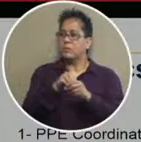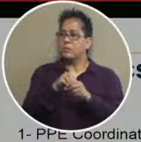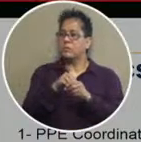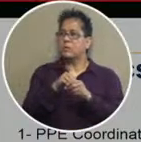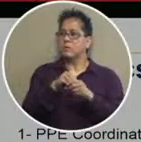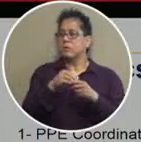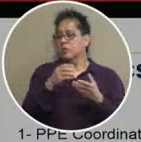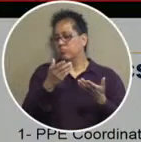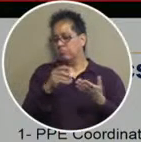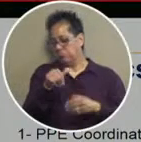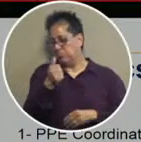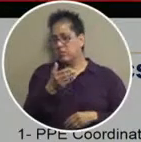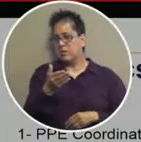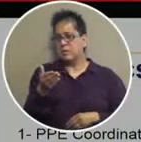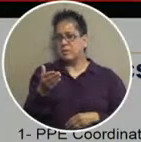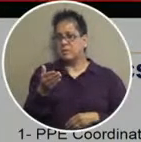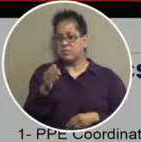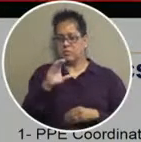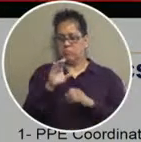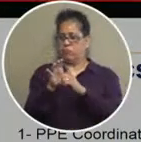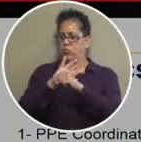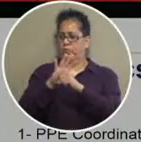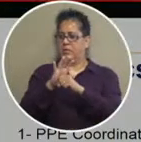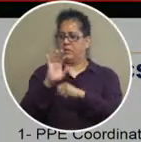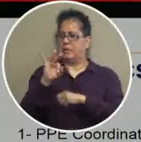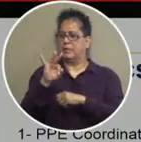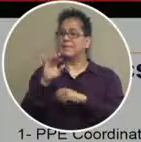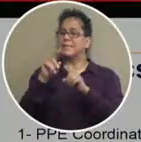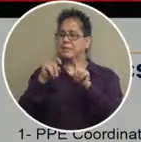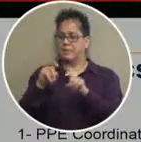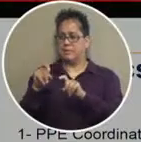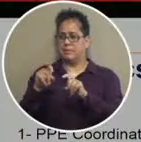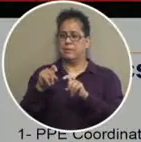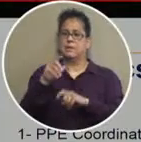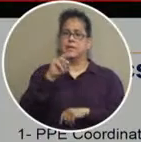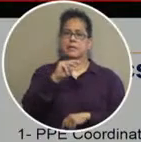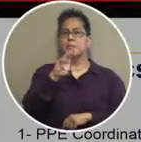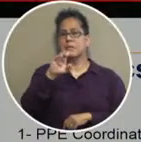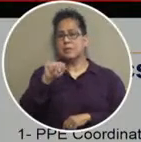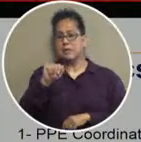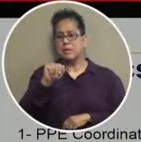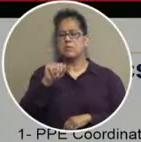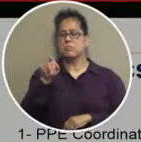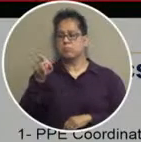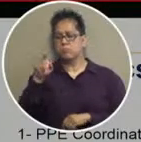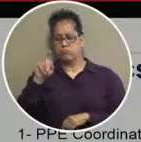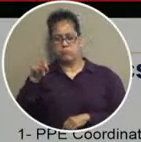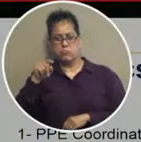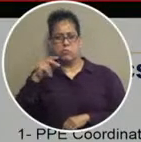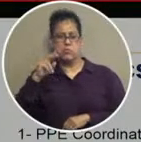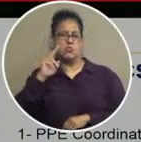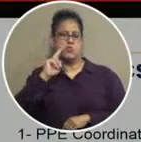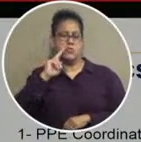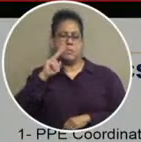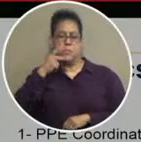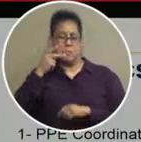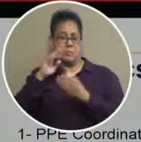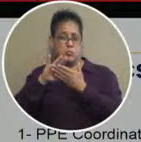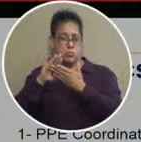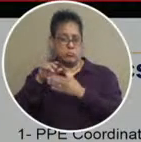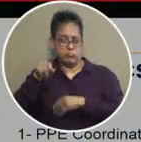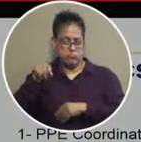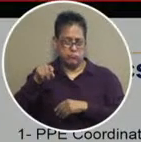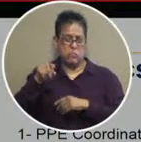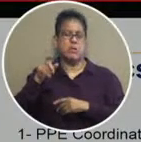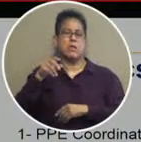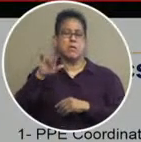must include, among other things, COVID-19 testing. The MCA and UT Houston School of Public Health have conducted a